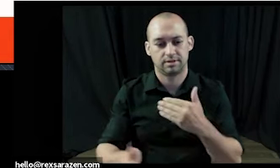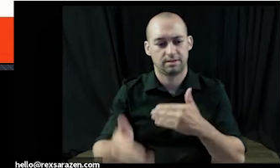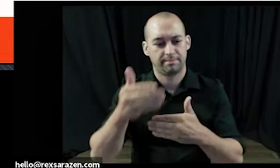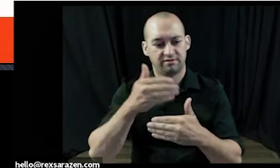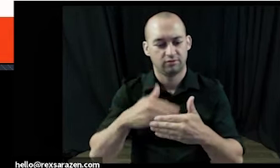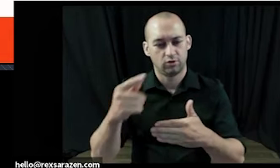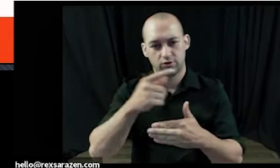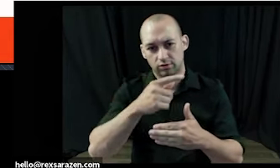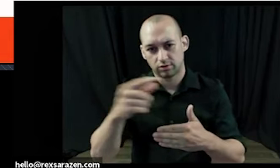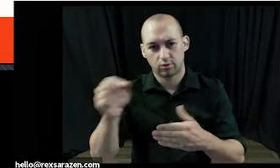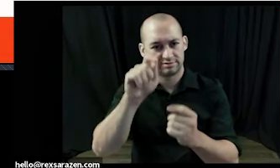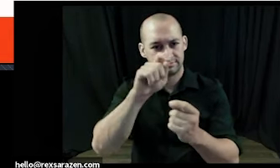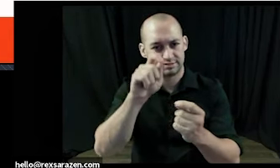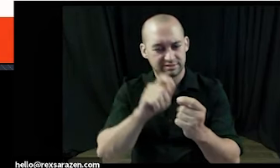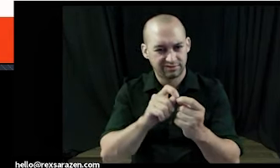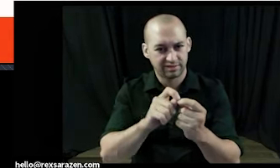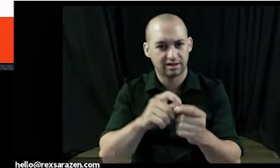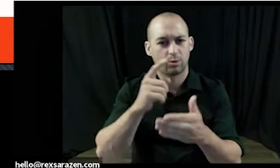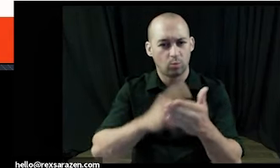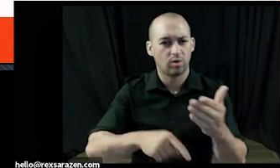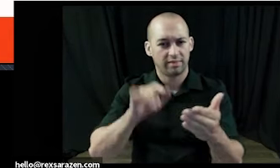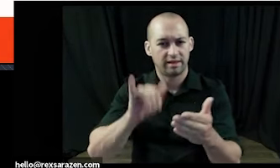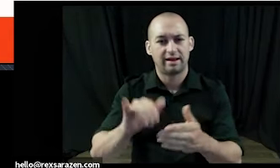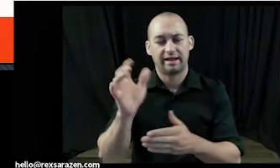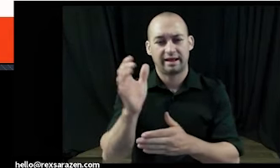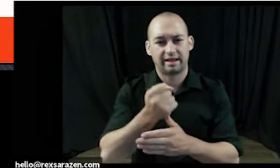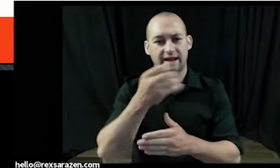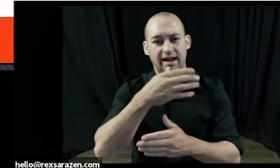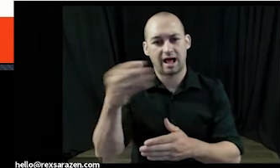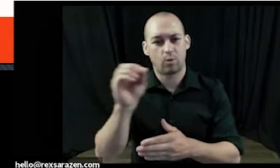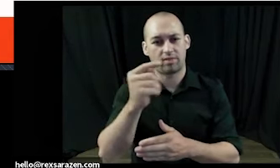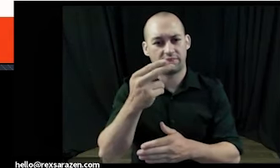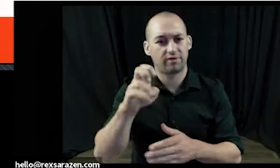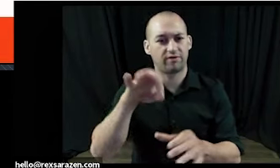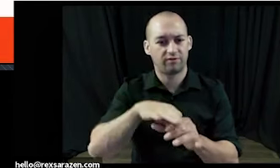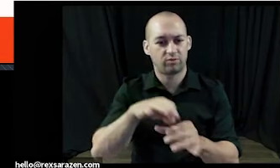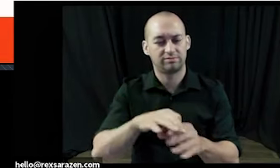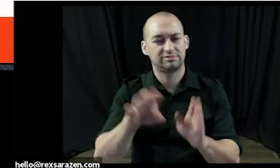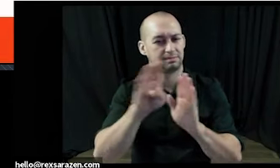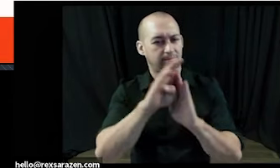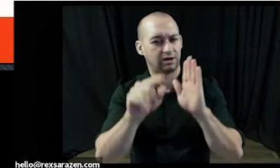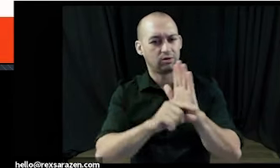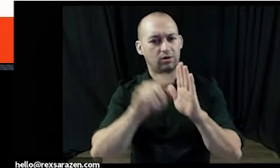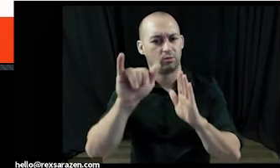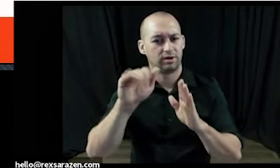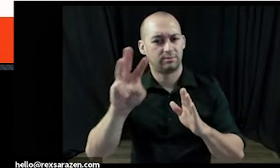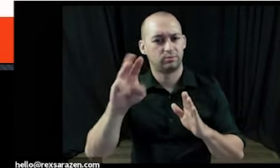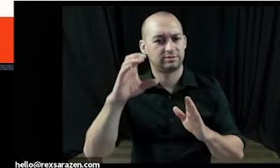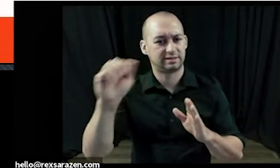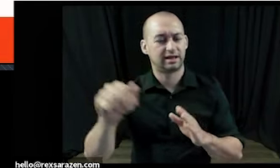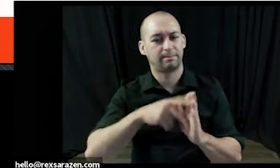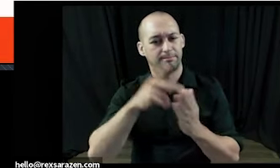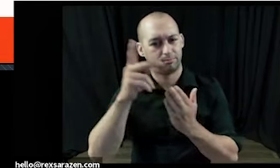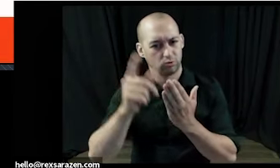go into specifically what Get Out the Vote is, to give a little bit of context for the YWCA and the programs that we